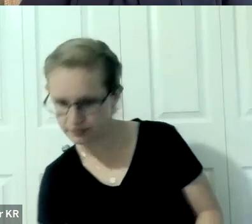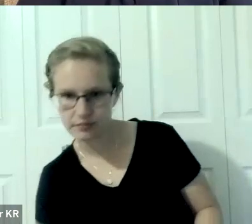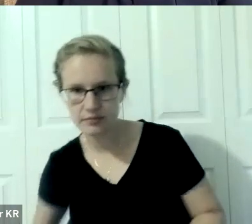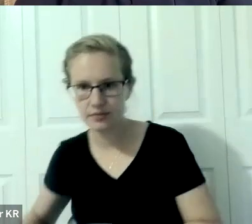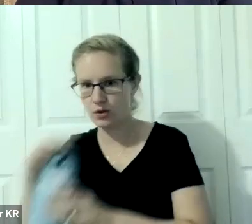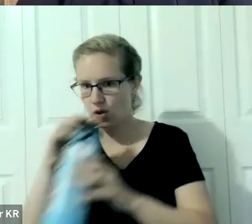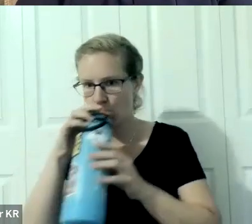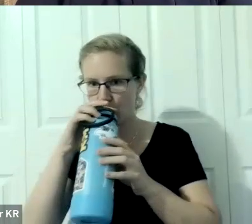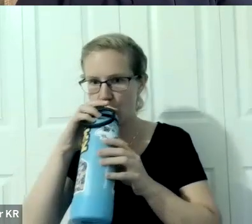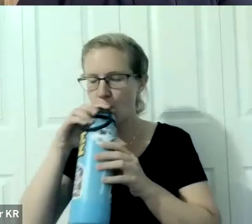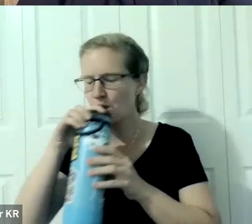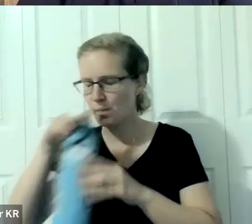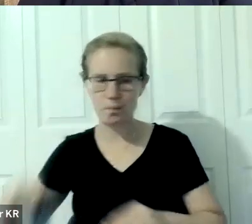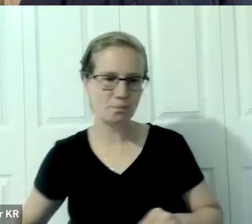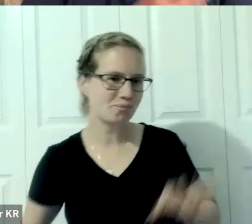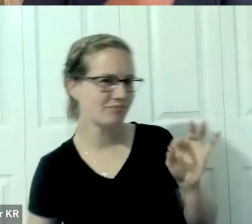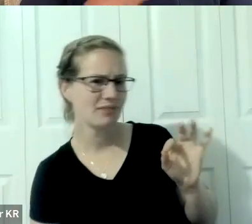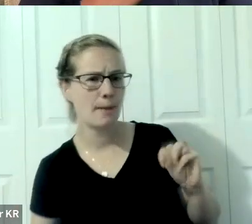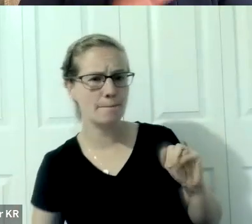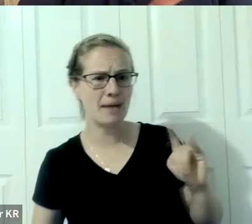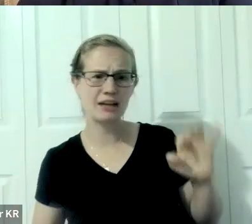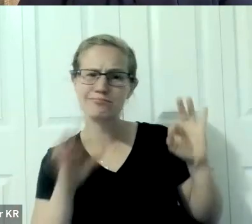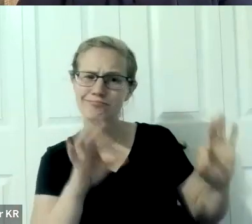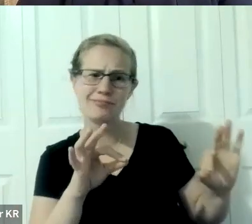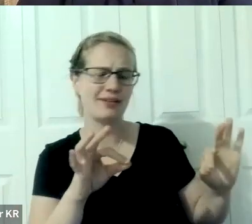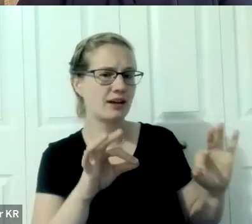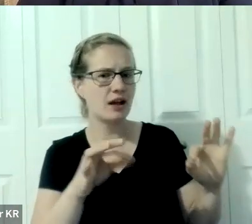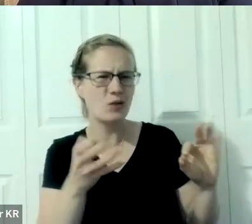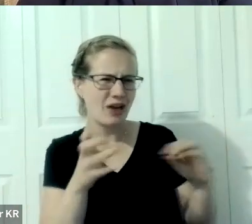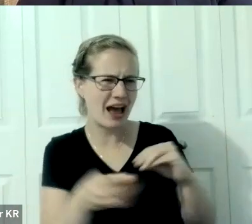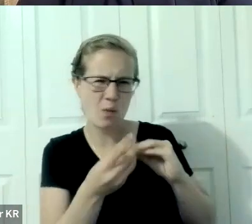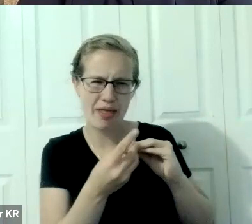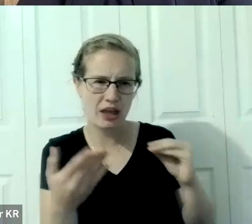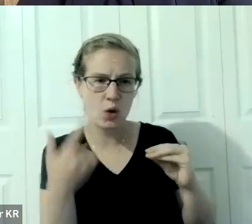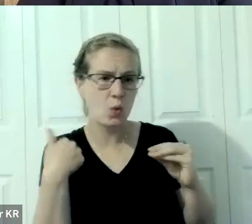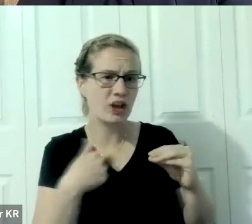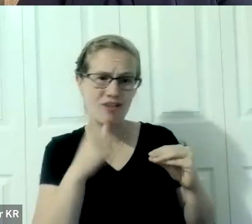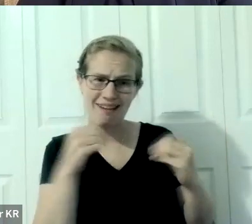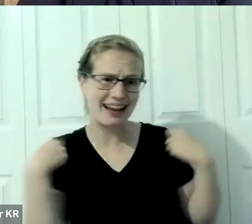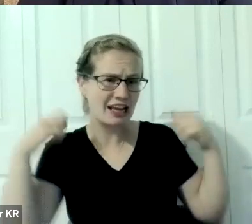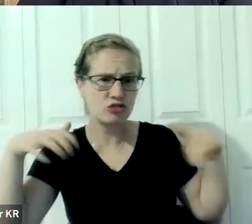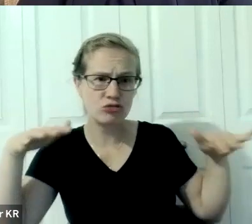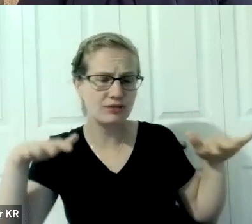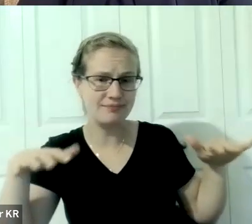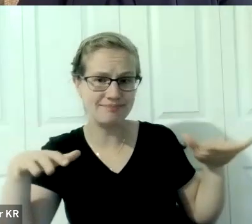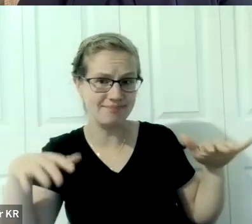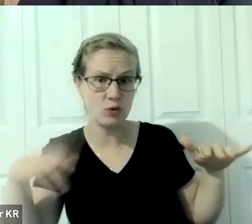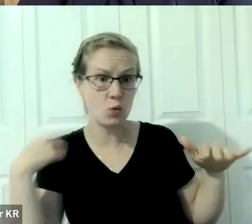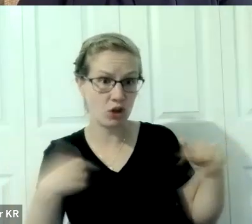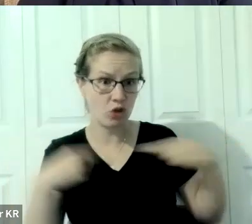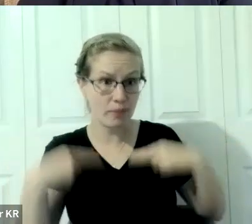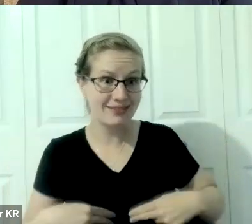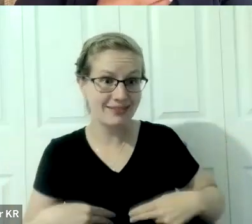Mike, I don't think I could have said it better, but I do want to add one thing. It's like, we're not angels. We're